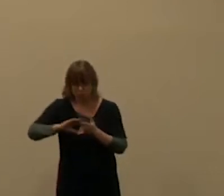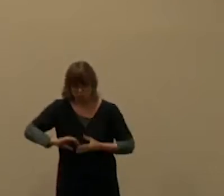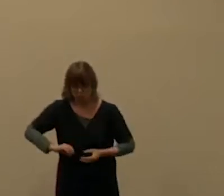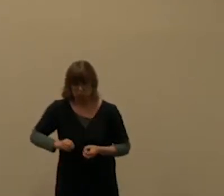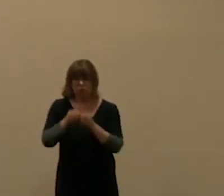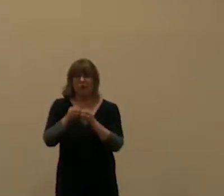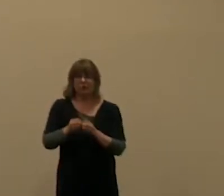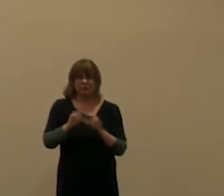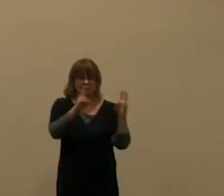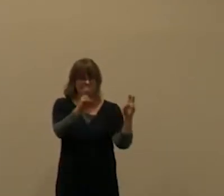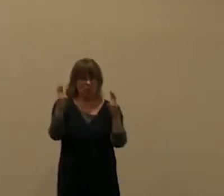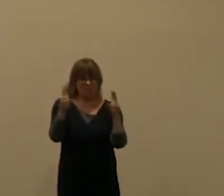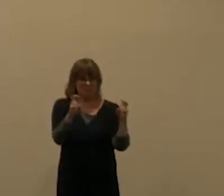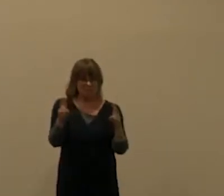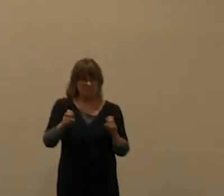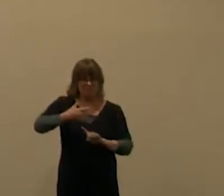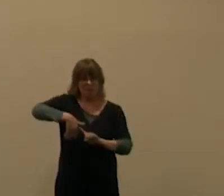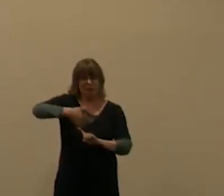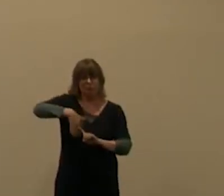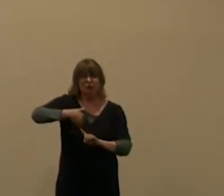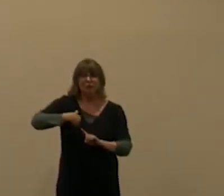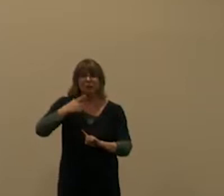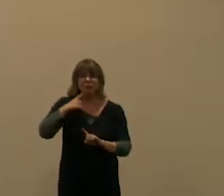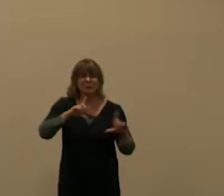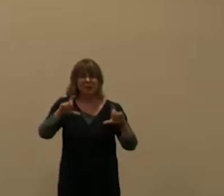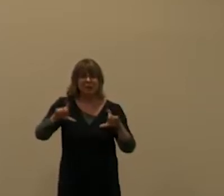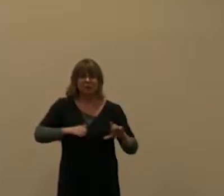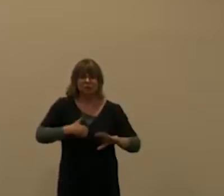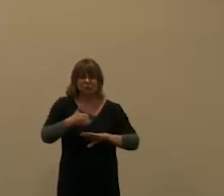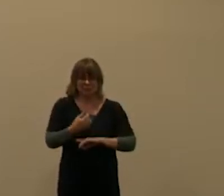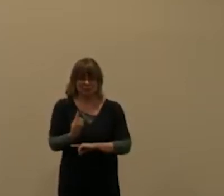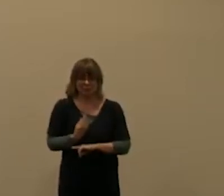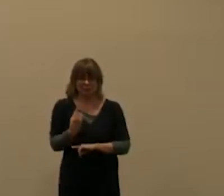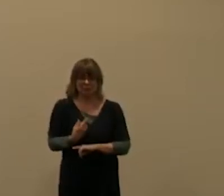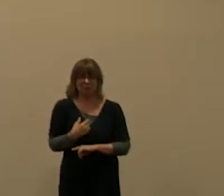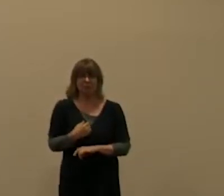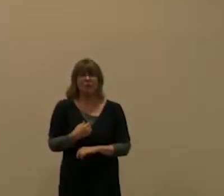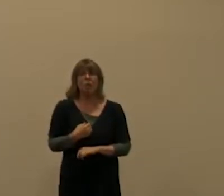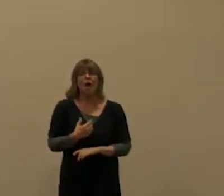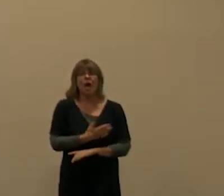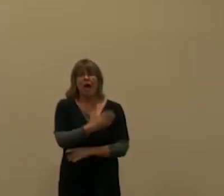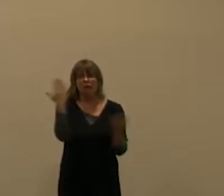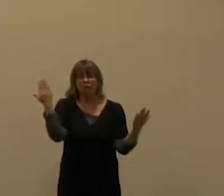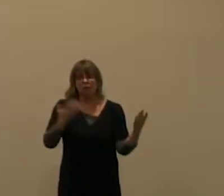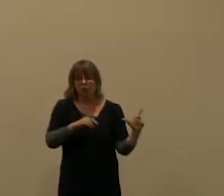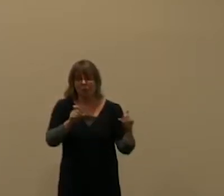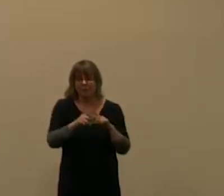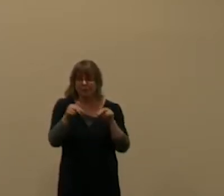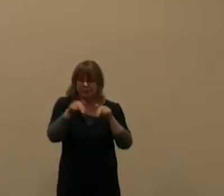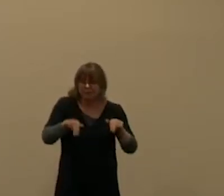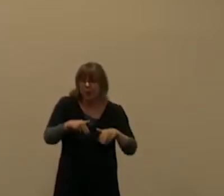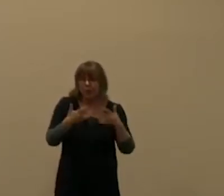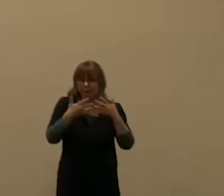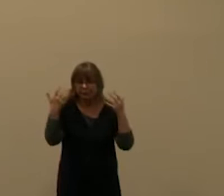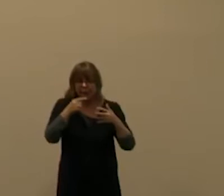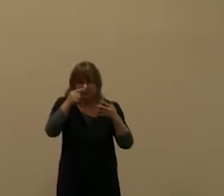those Teams background images that you could set for yourself. So everybody was doing pictures of their dogs and their cats